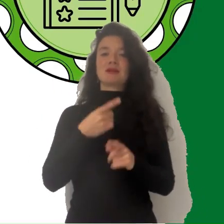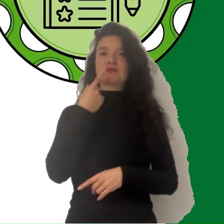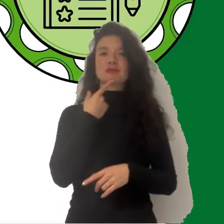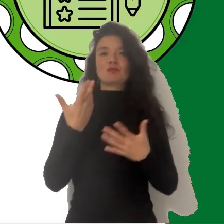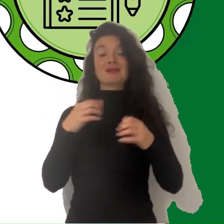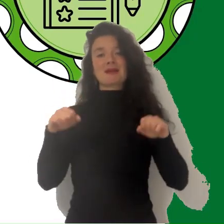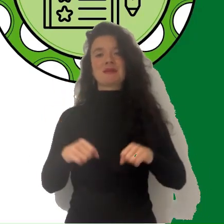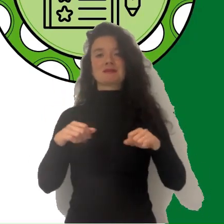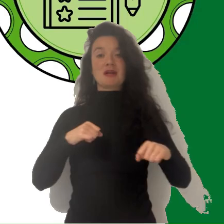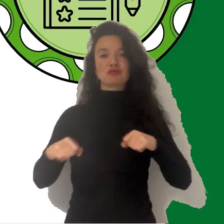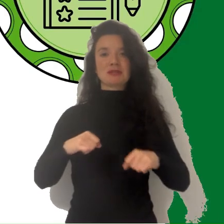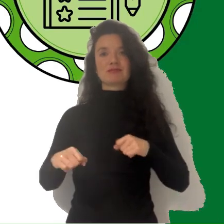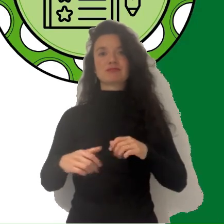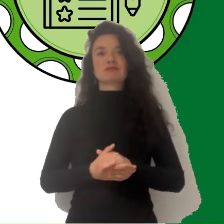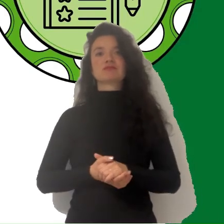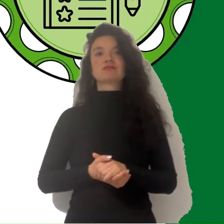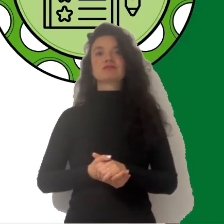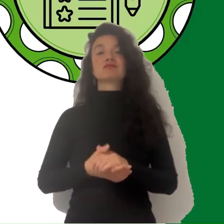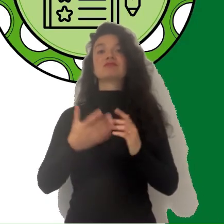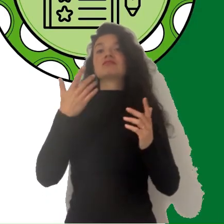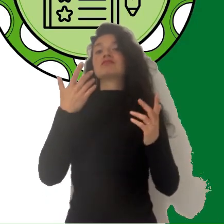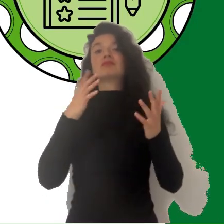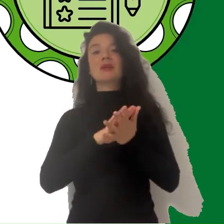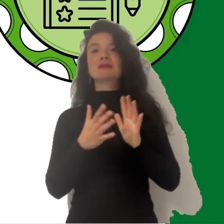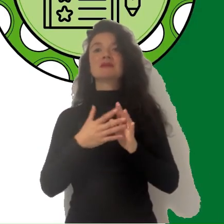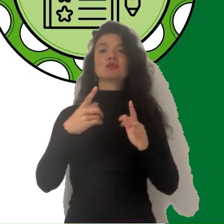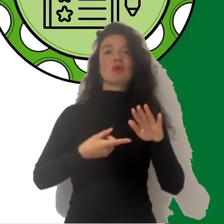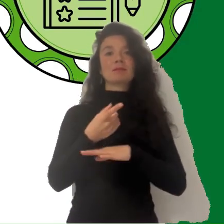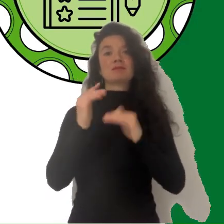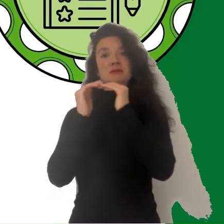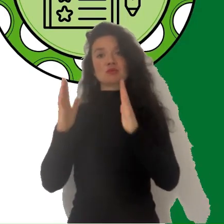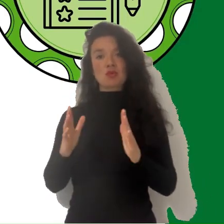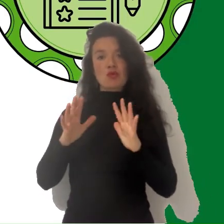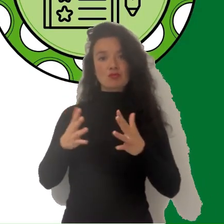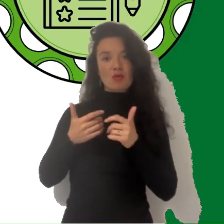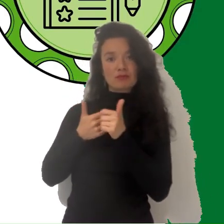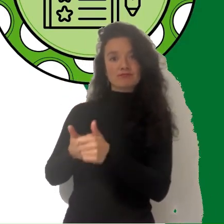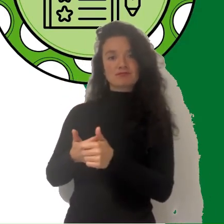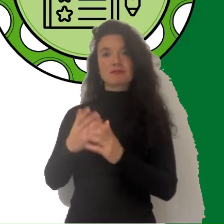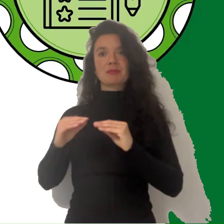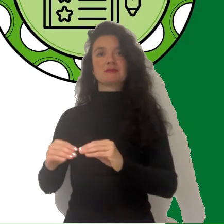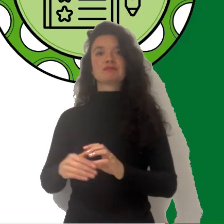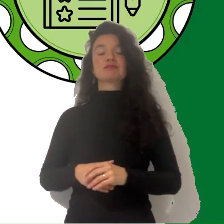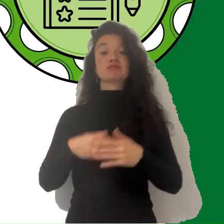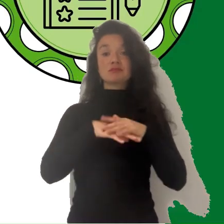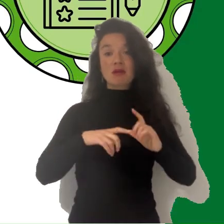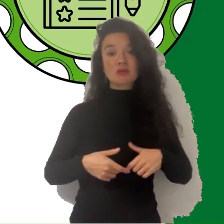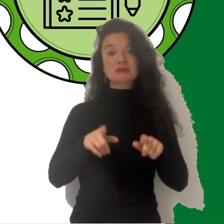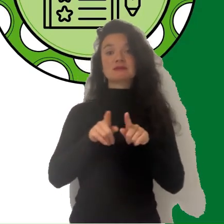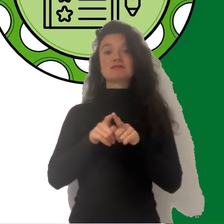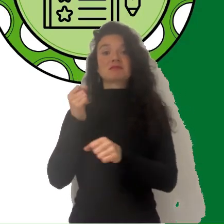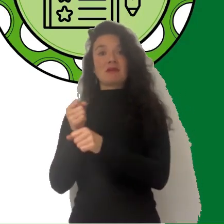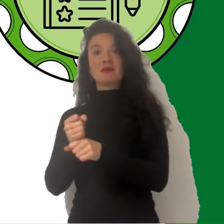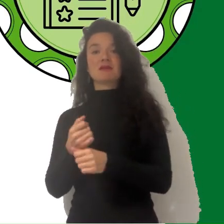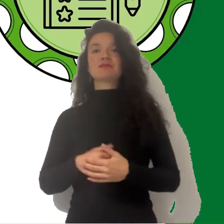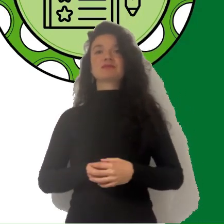environment. Also about empowerment, how to apply sustainable practices at home,